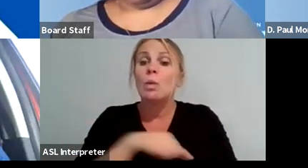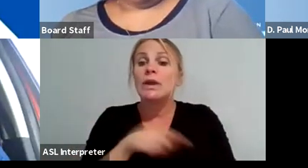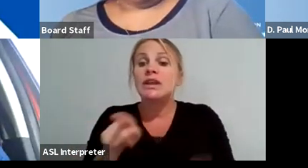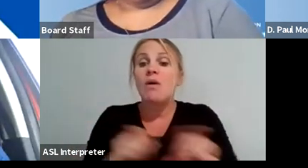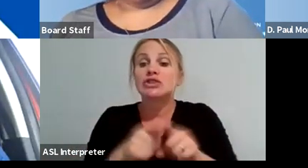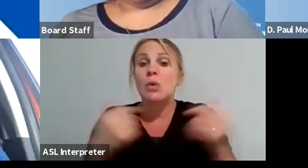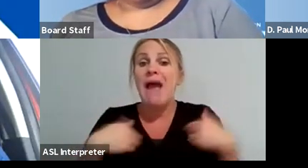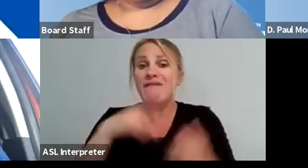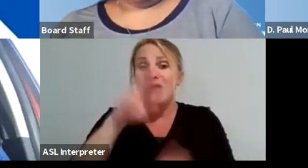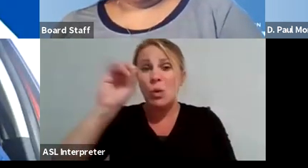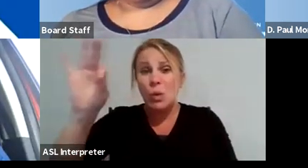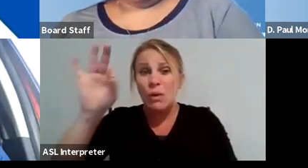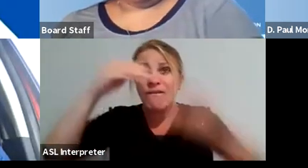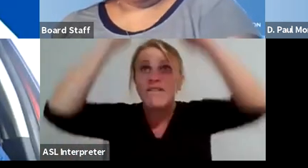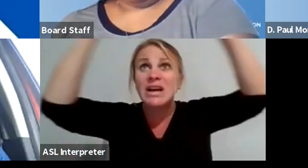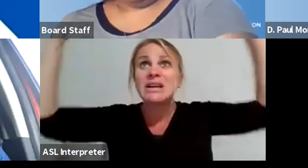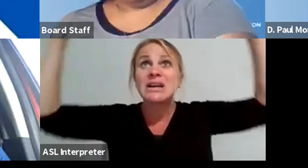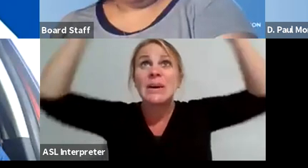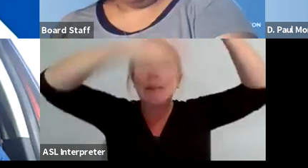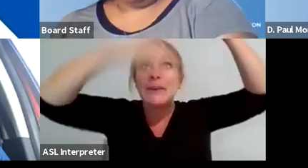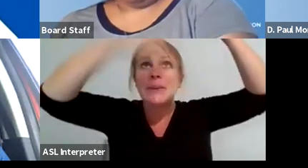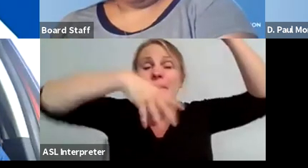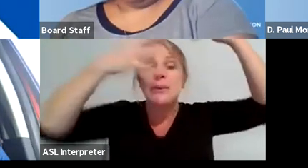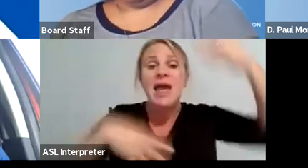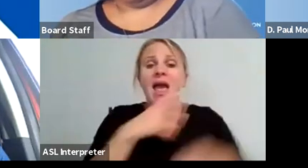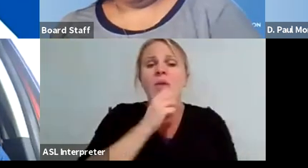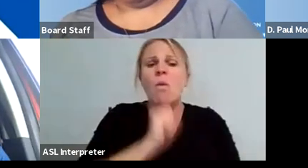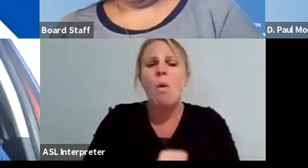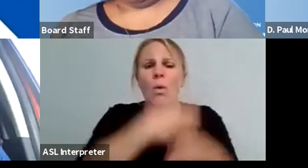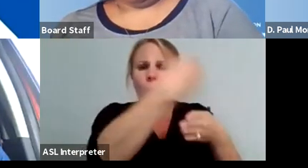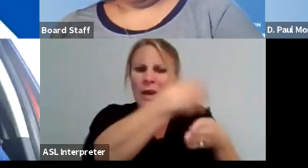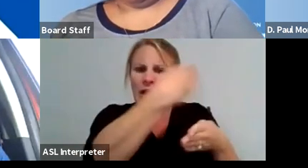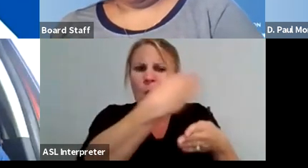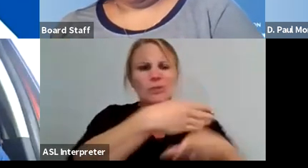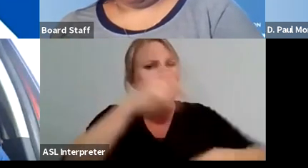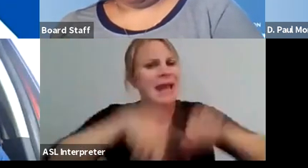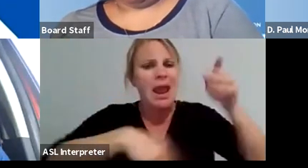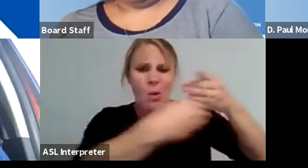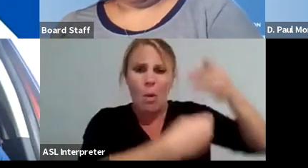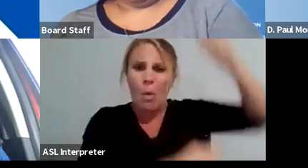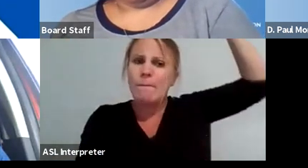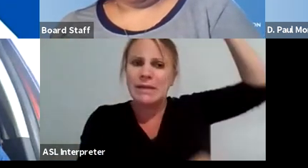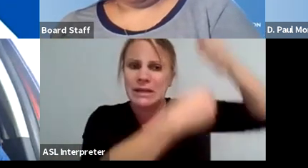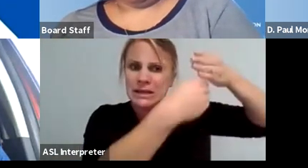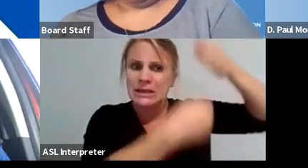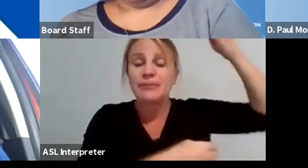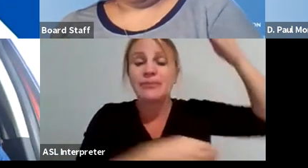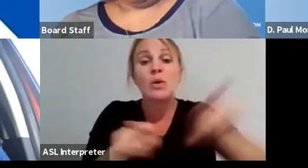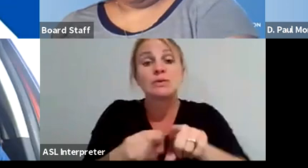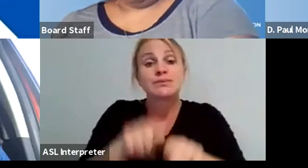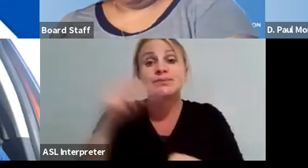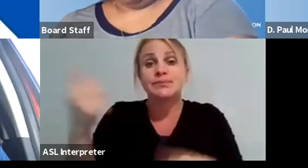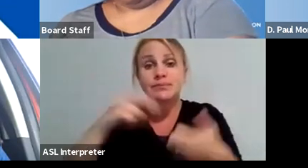a roof that is leaking, as well as old windows, which we cannot open. Also another problem